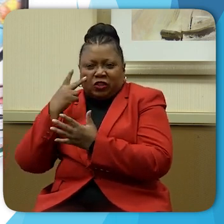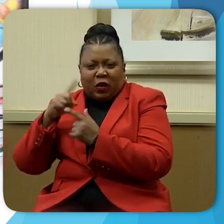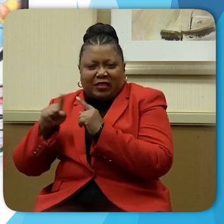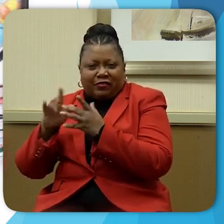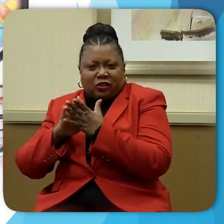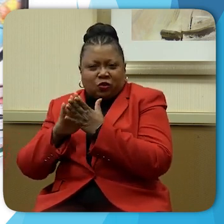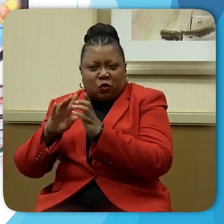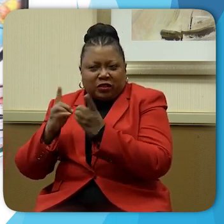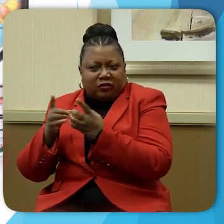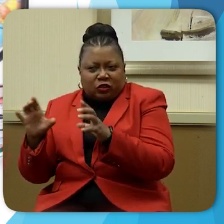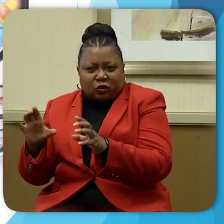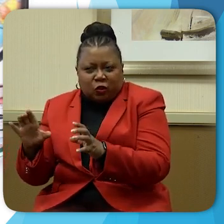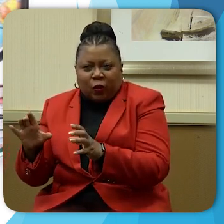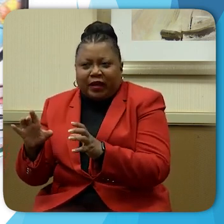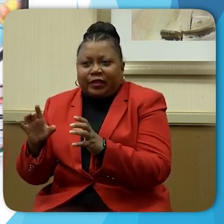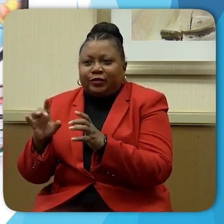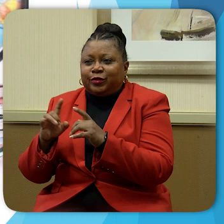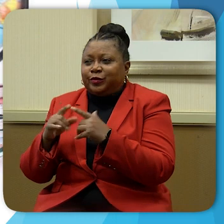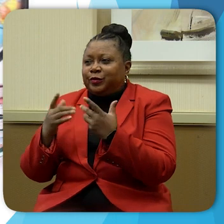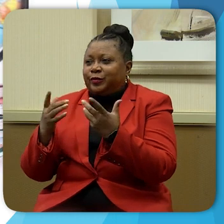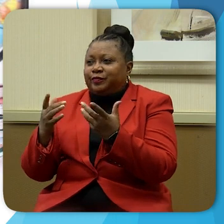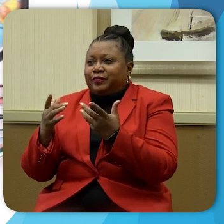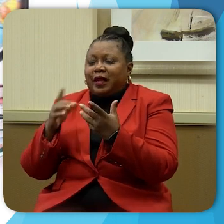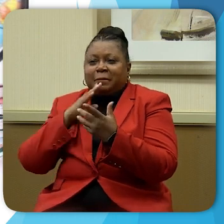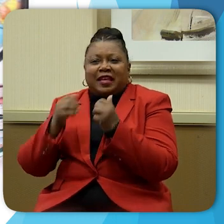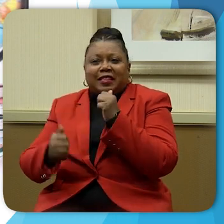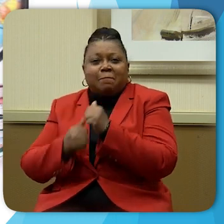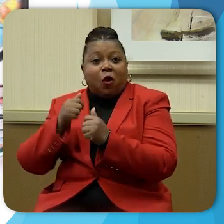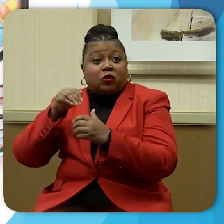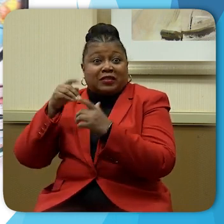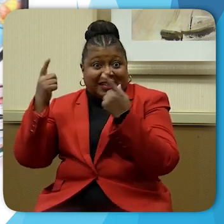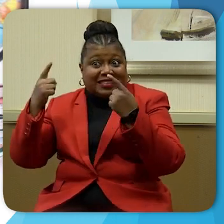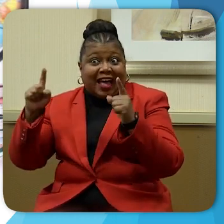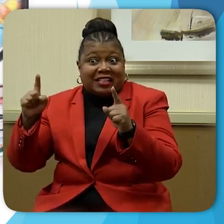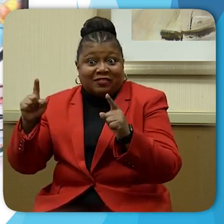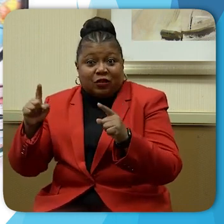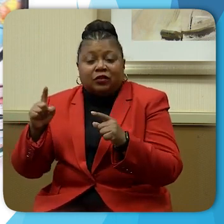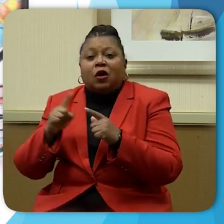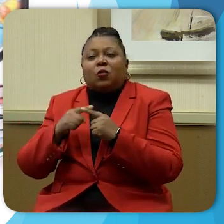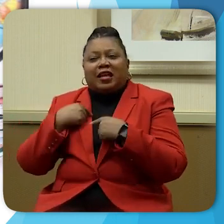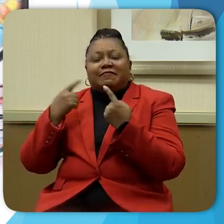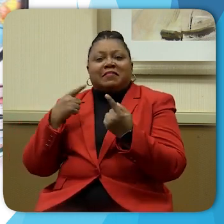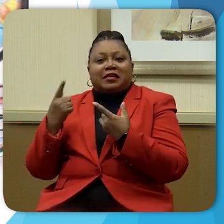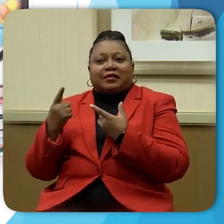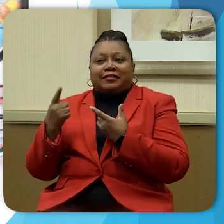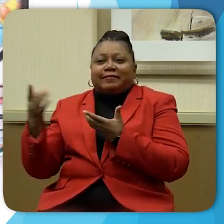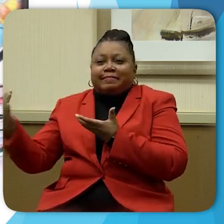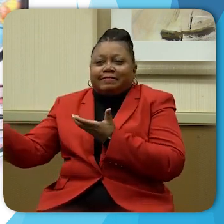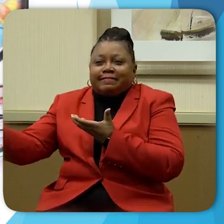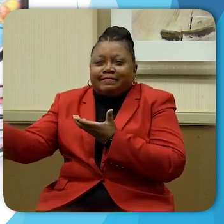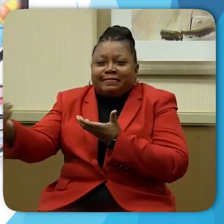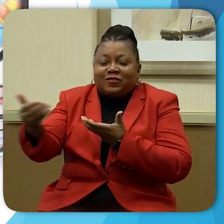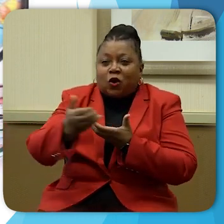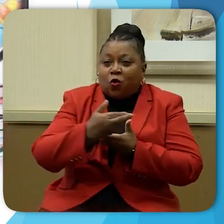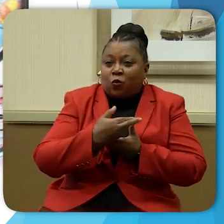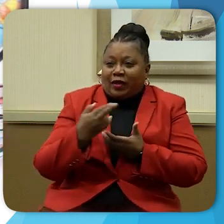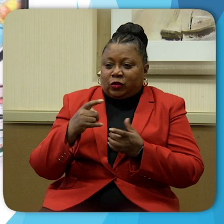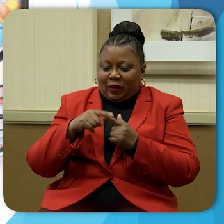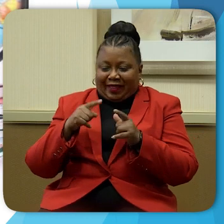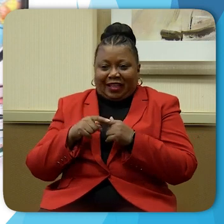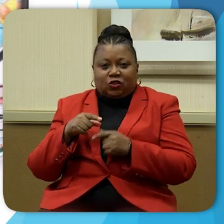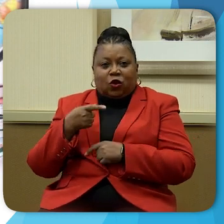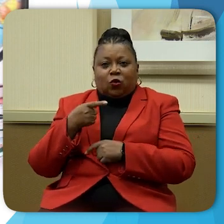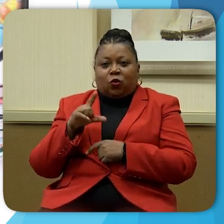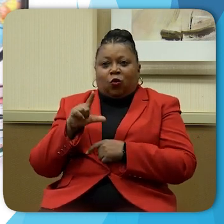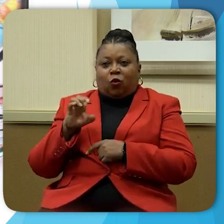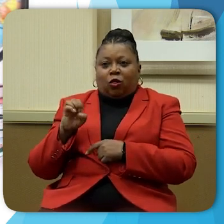school districts doing to be the most successful? So we've been compiling resources into this